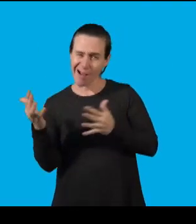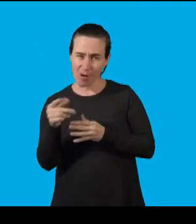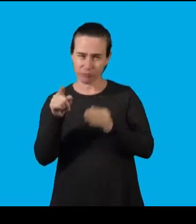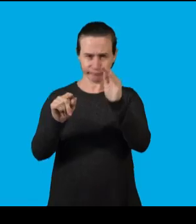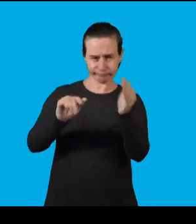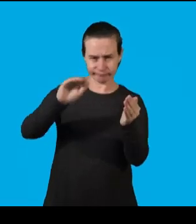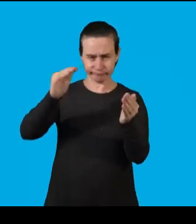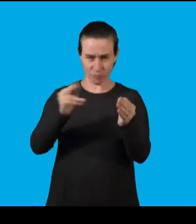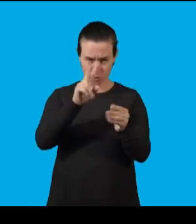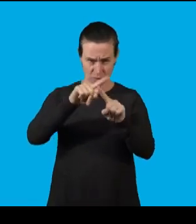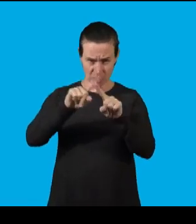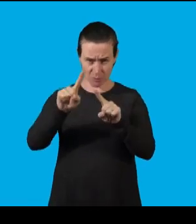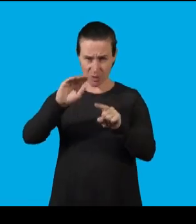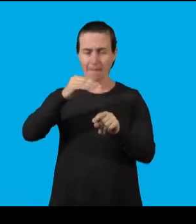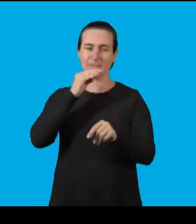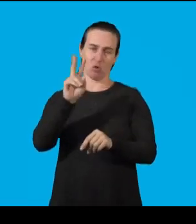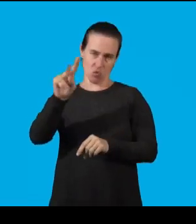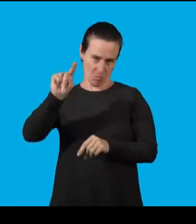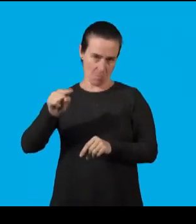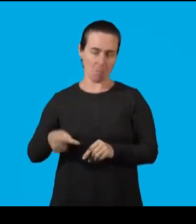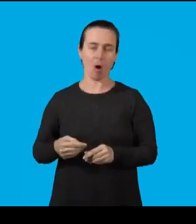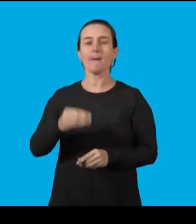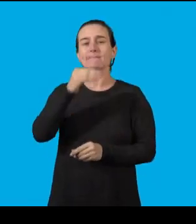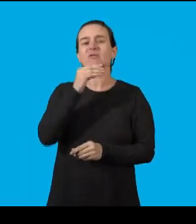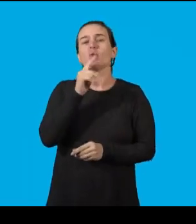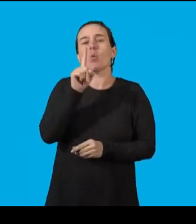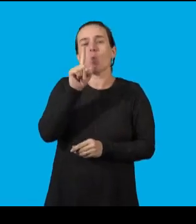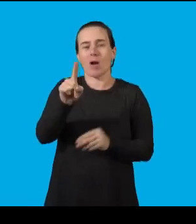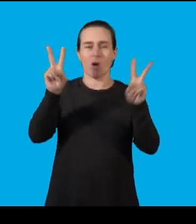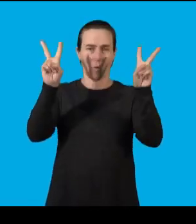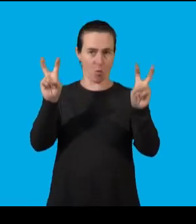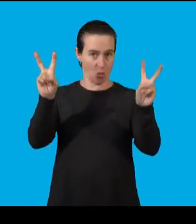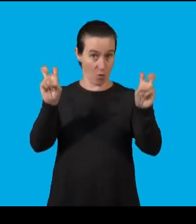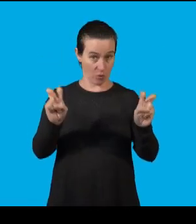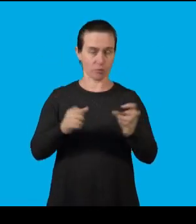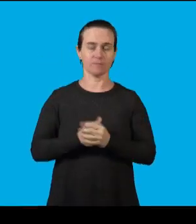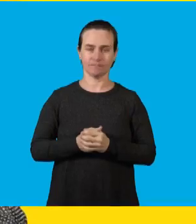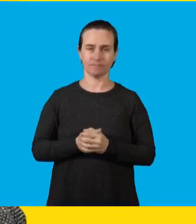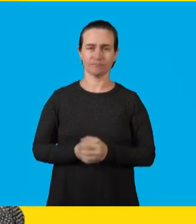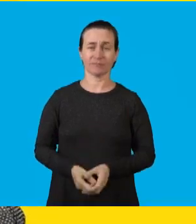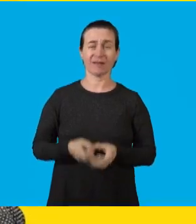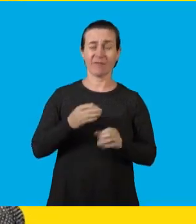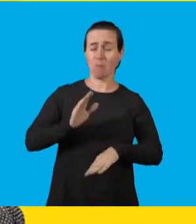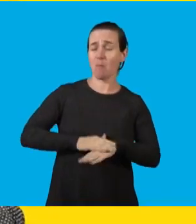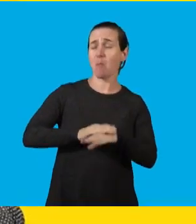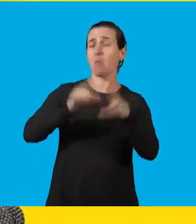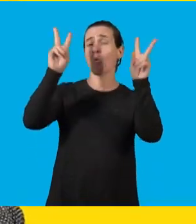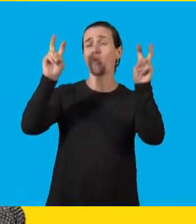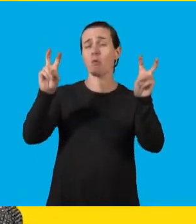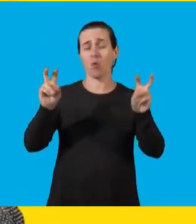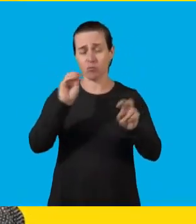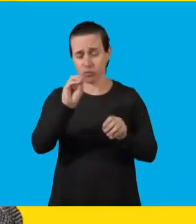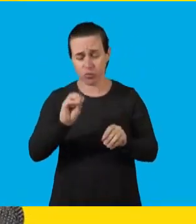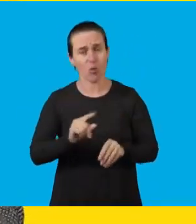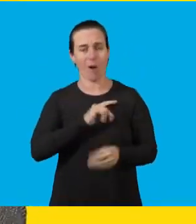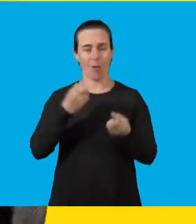That means 2 times 1 equals 2. It means you give 1 quote. Please make sure that you do not give more